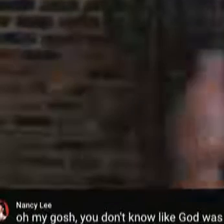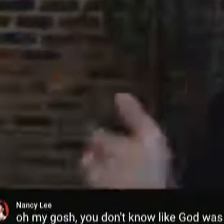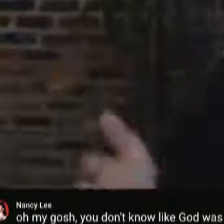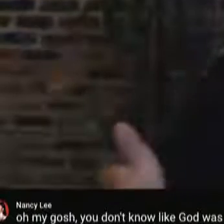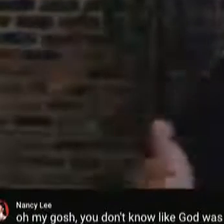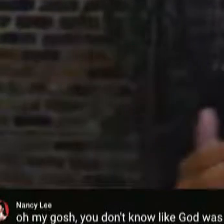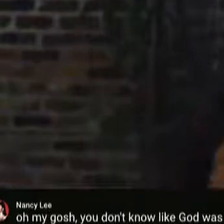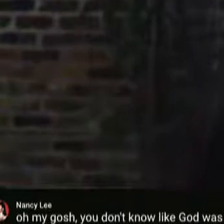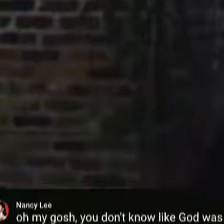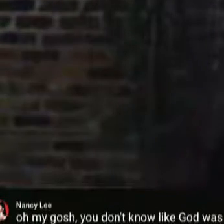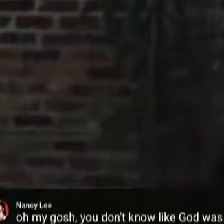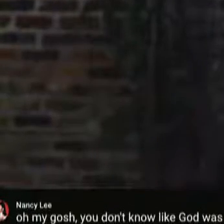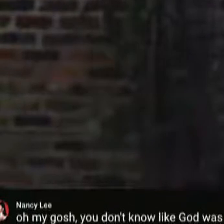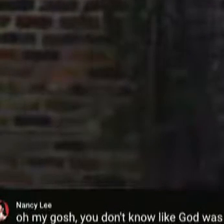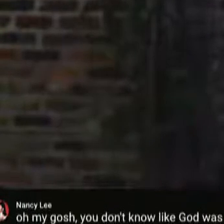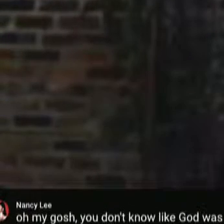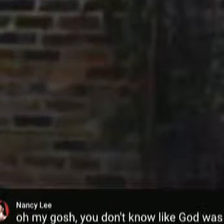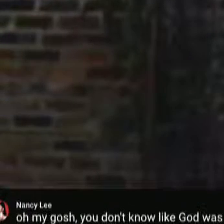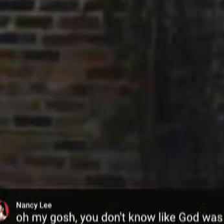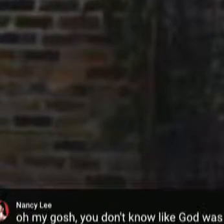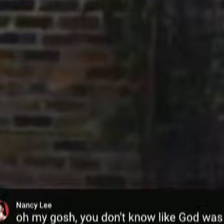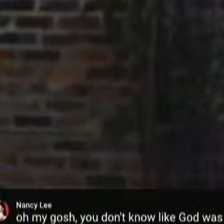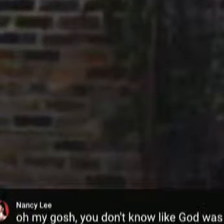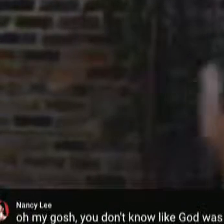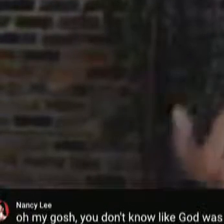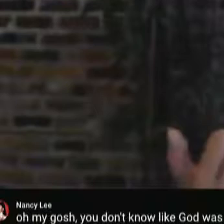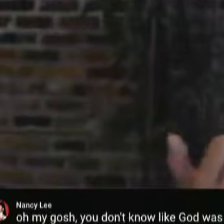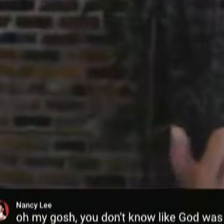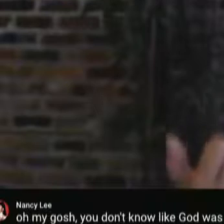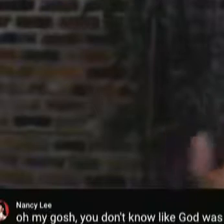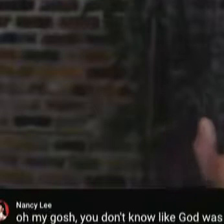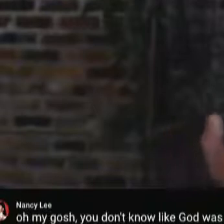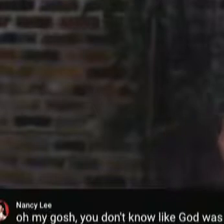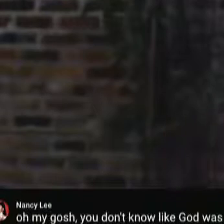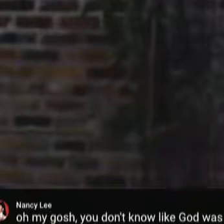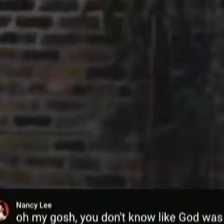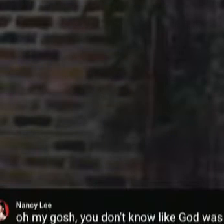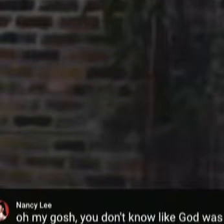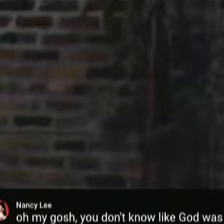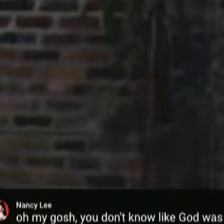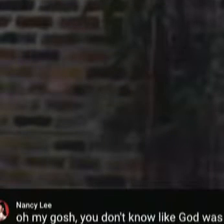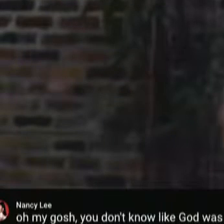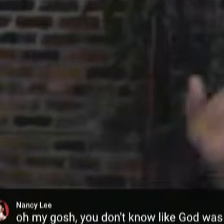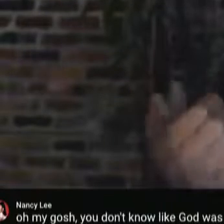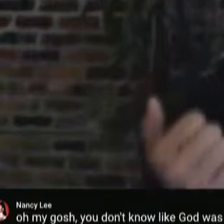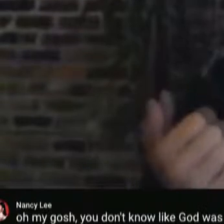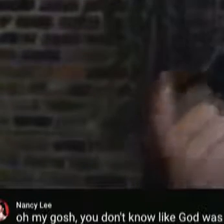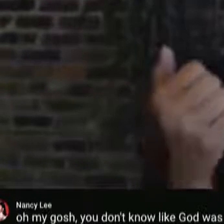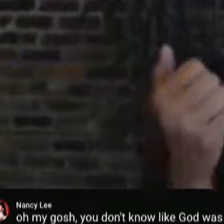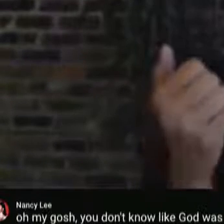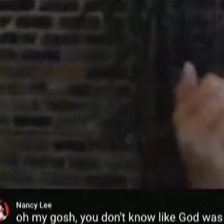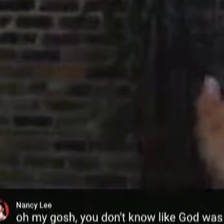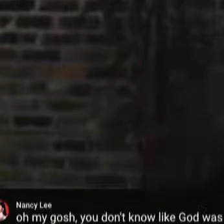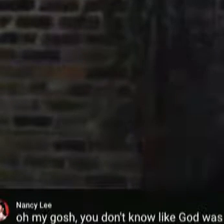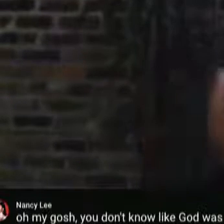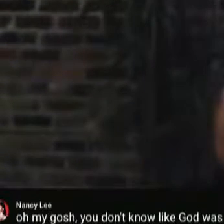we edited it, because even when we were doing, because we had to do some rotoscoping at the end, so I'm like,